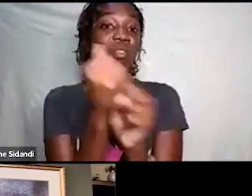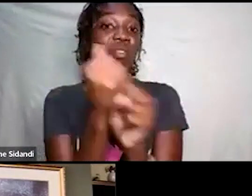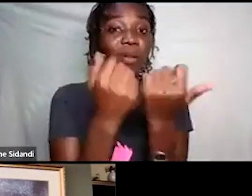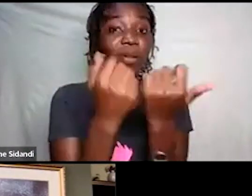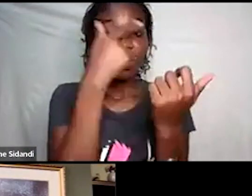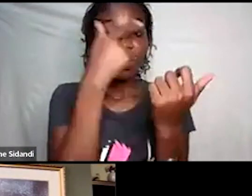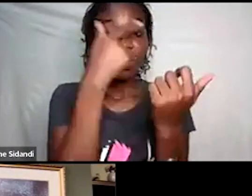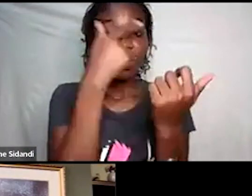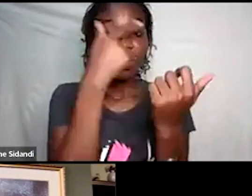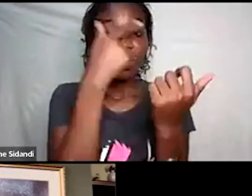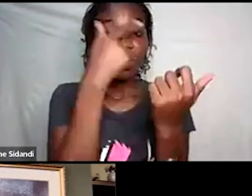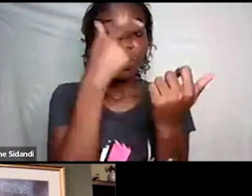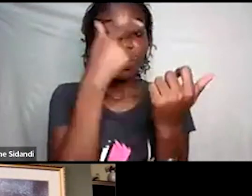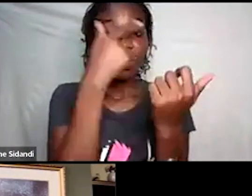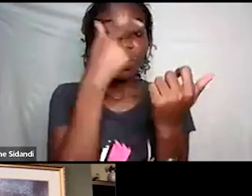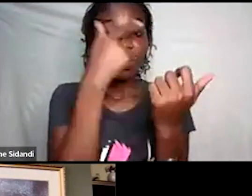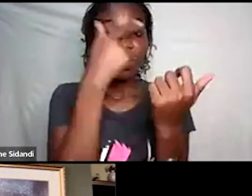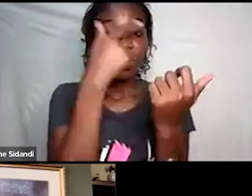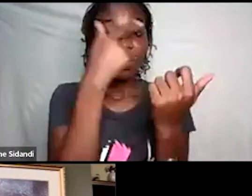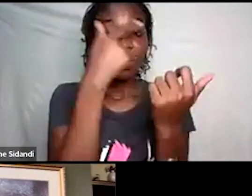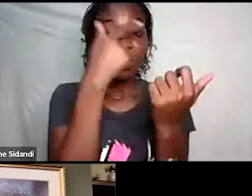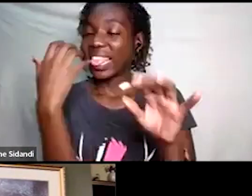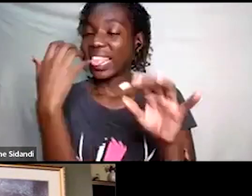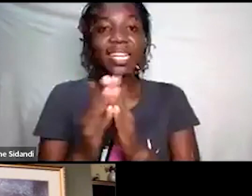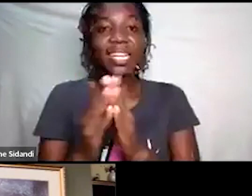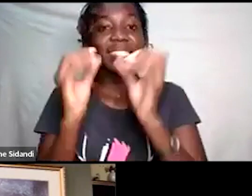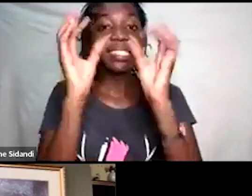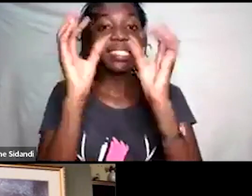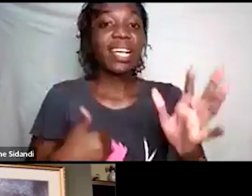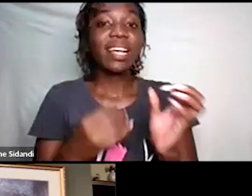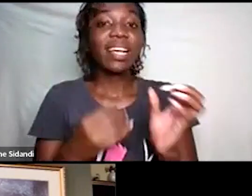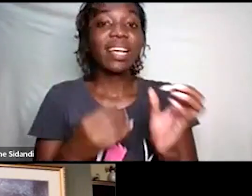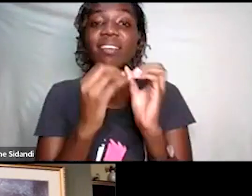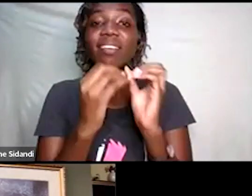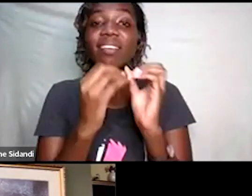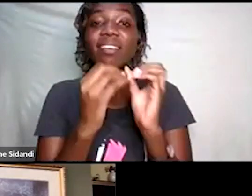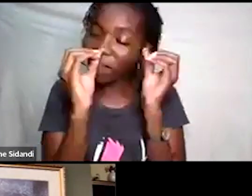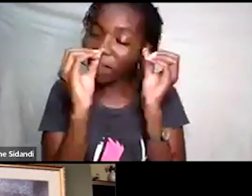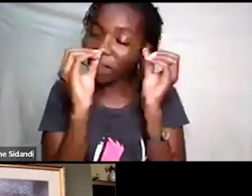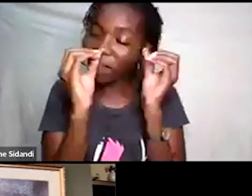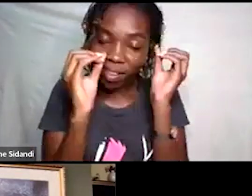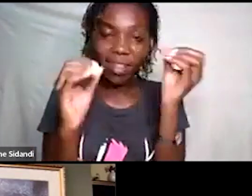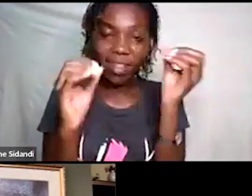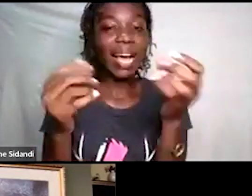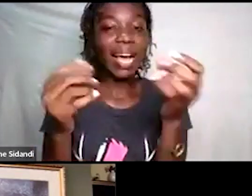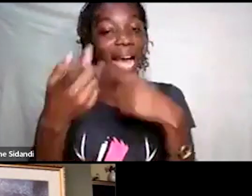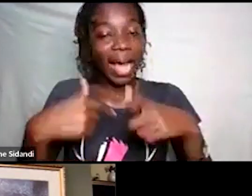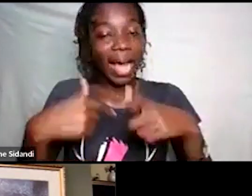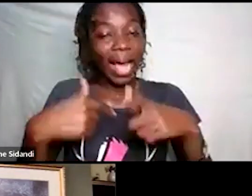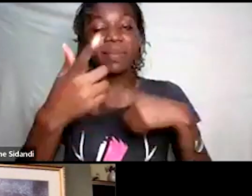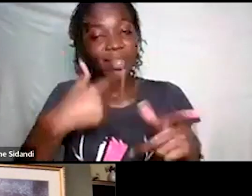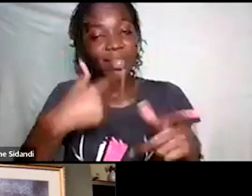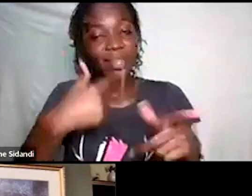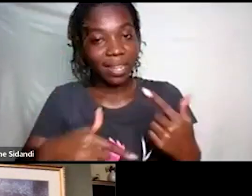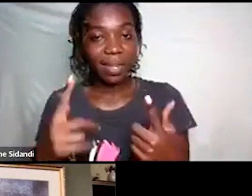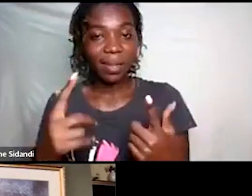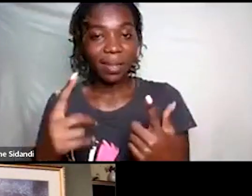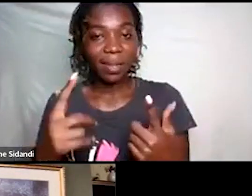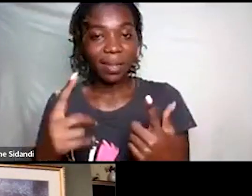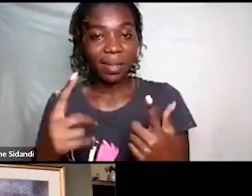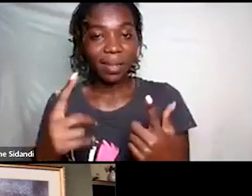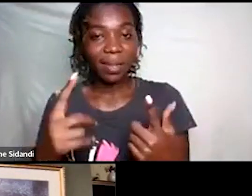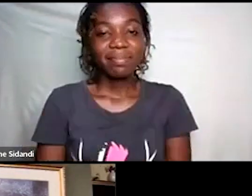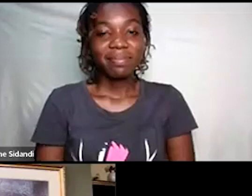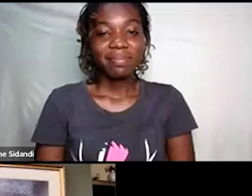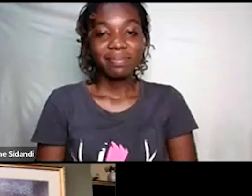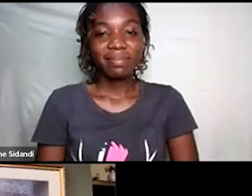have no teacher. They cannot. They have come. They have come. If there is in English like that, if you have those feelings,